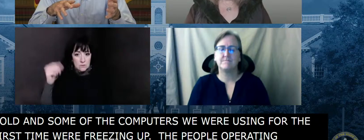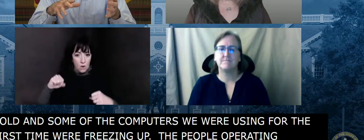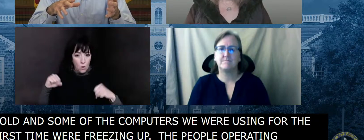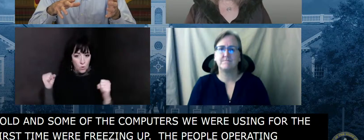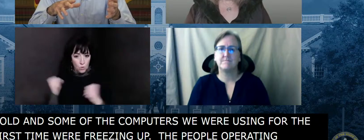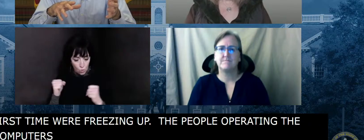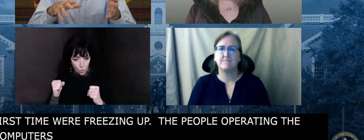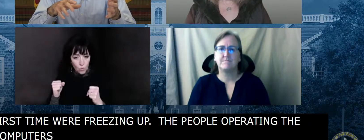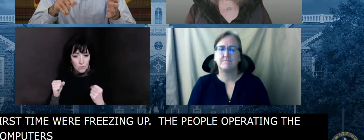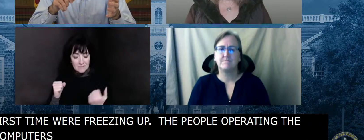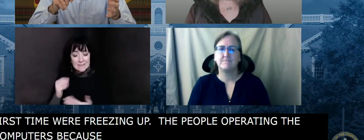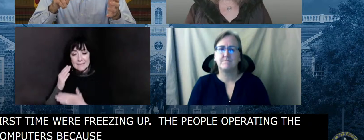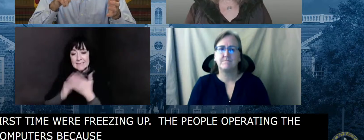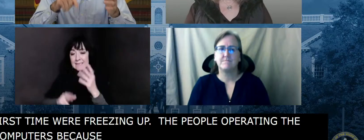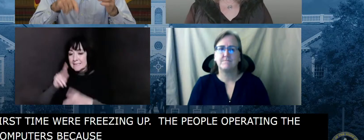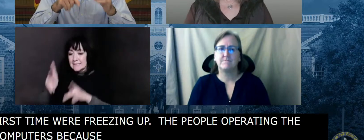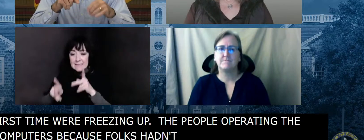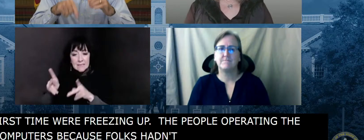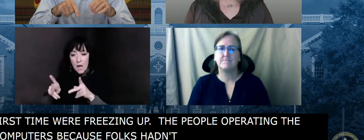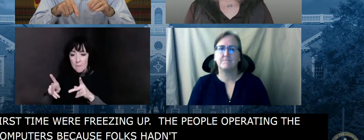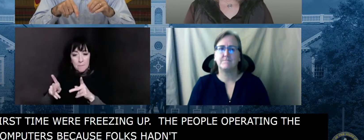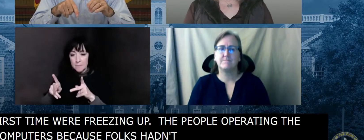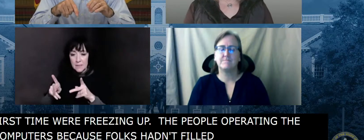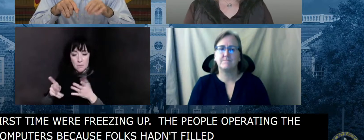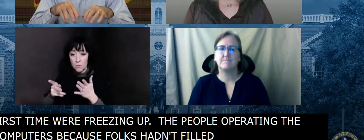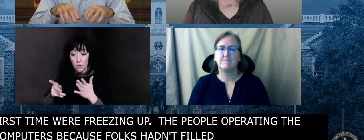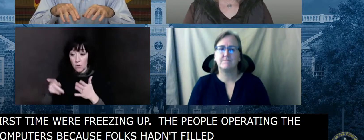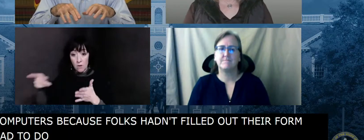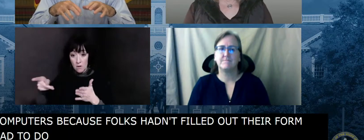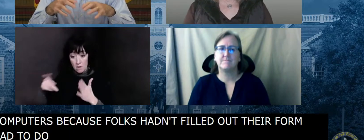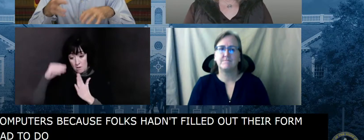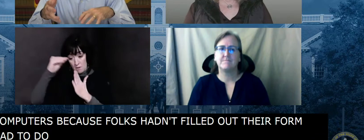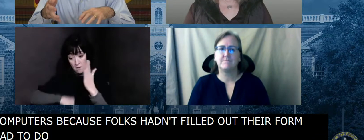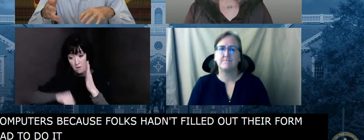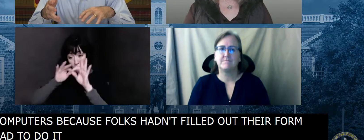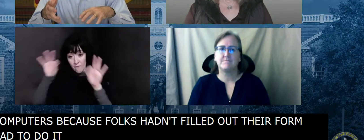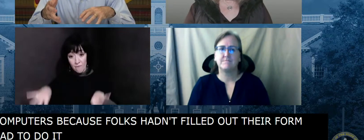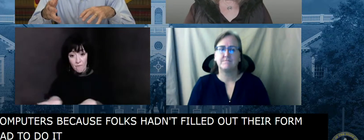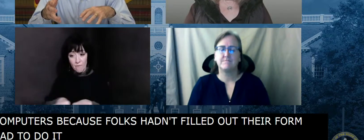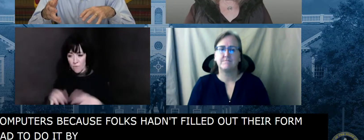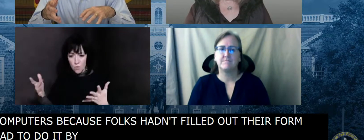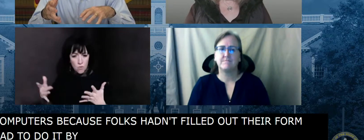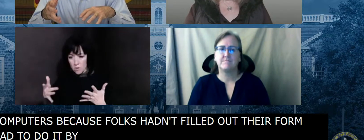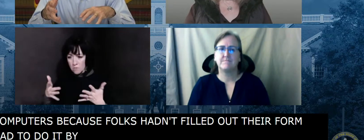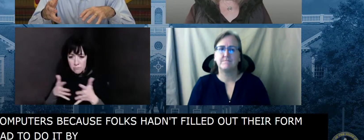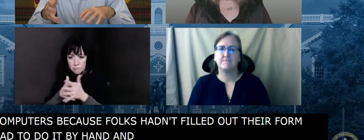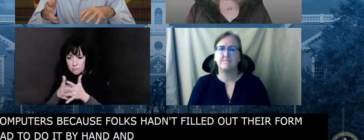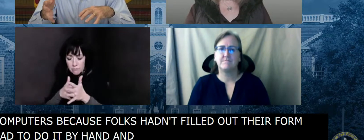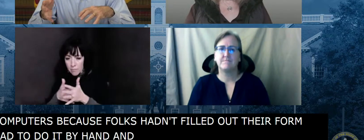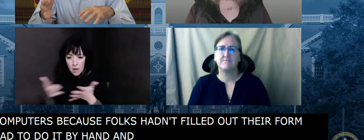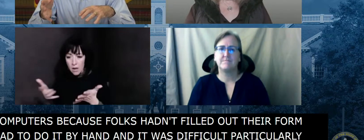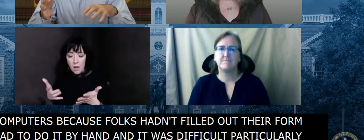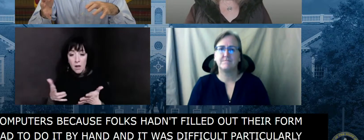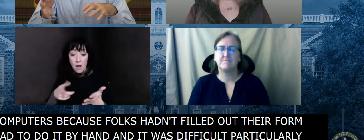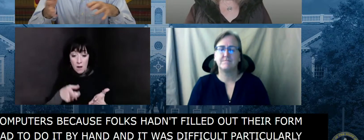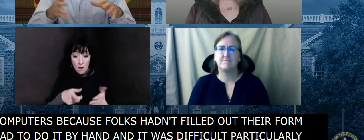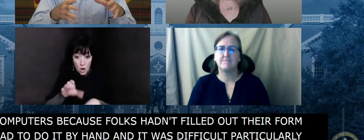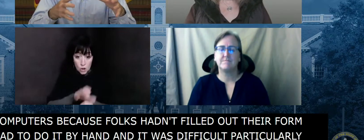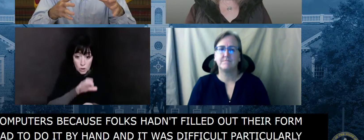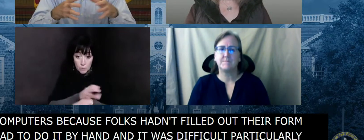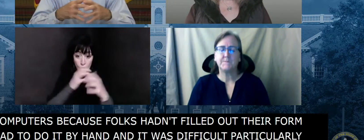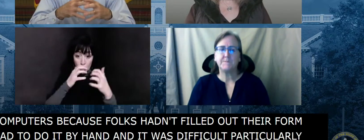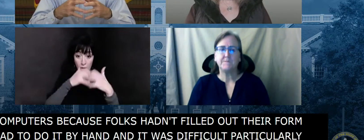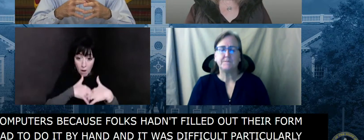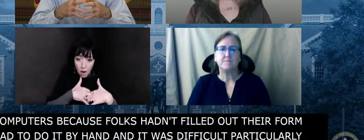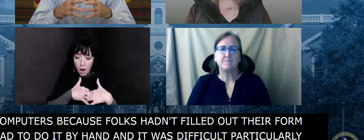their form, had to do it by hand, and that was difficult, particularly if your computer was breaking down. So we had a lot